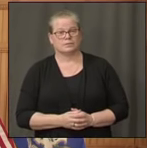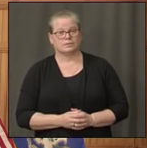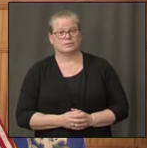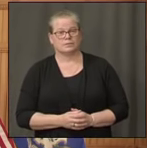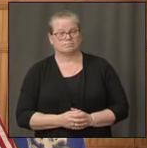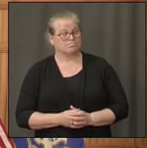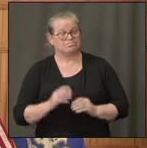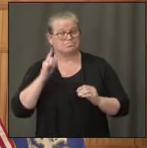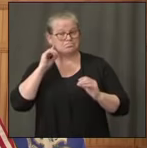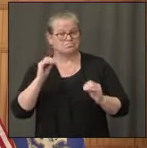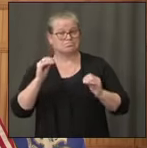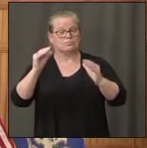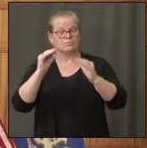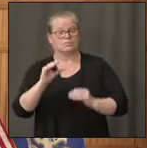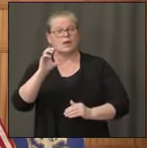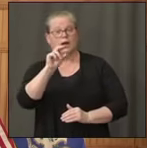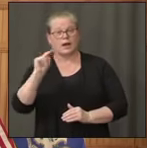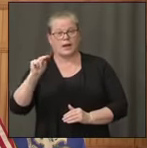Public Media.